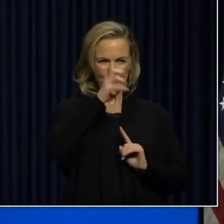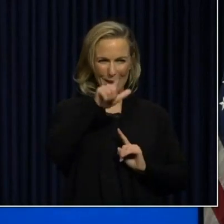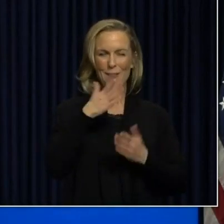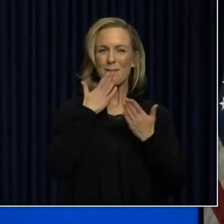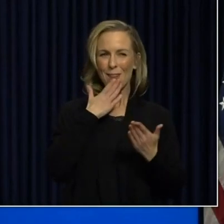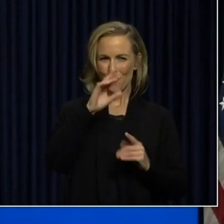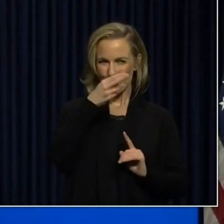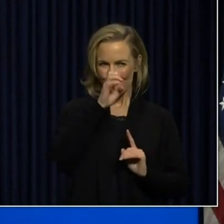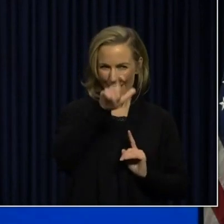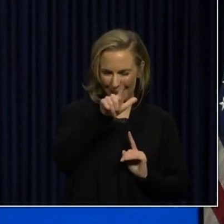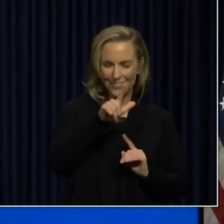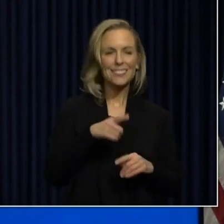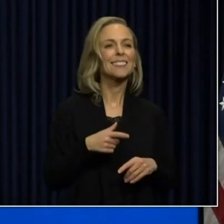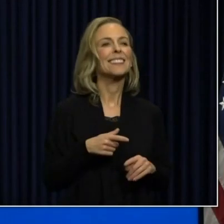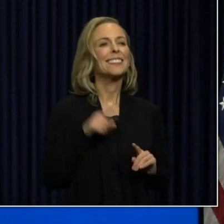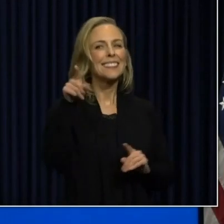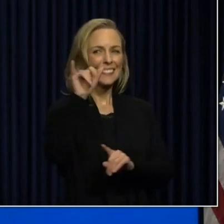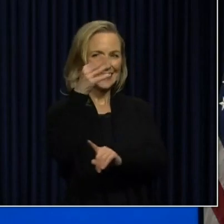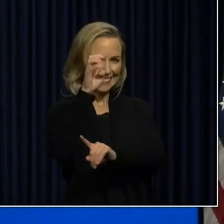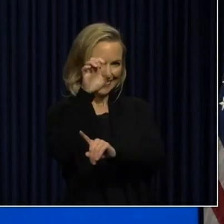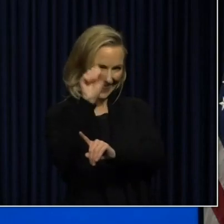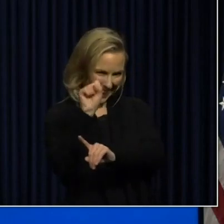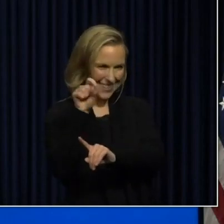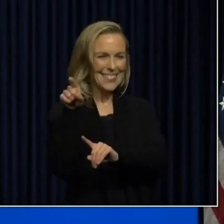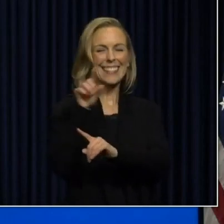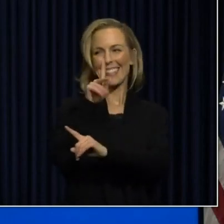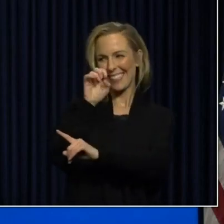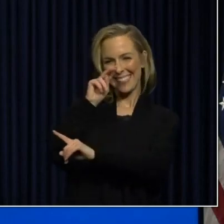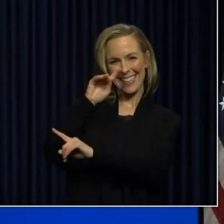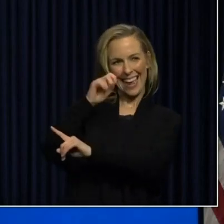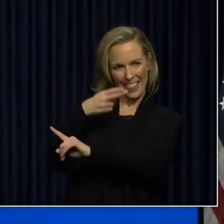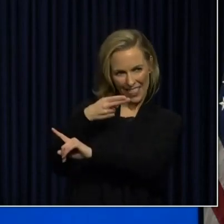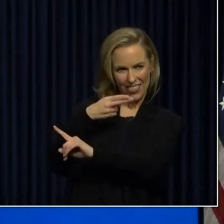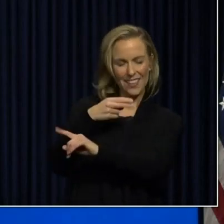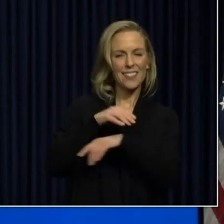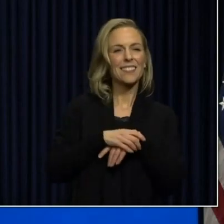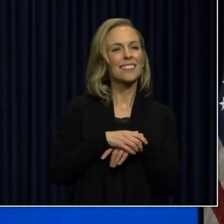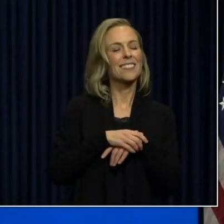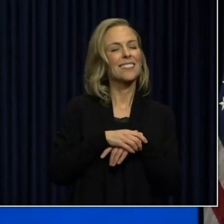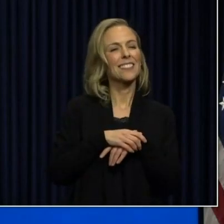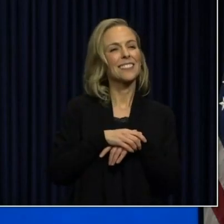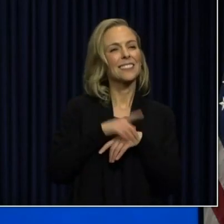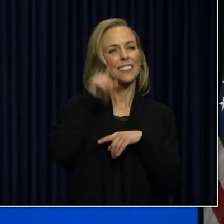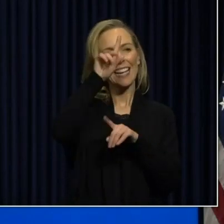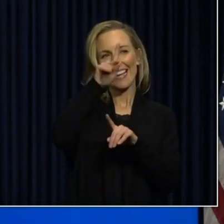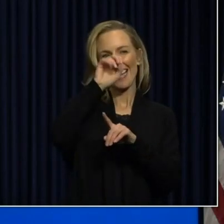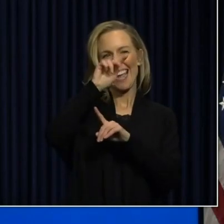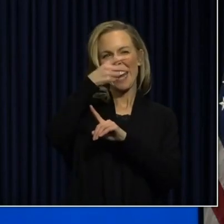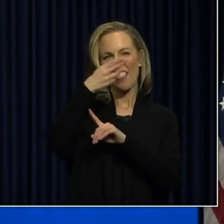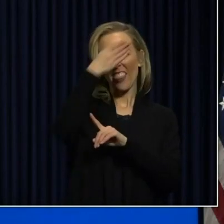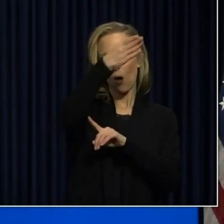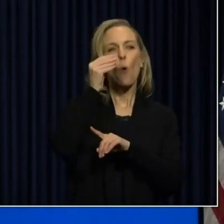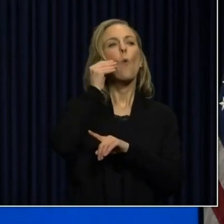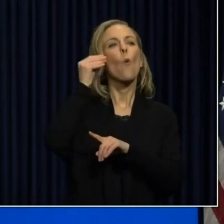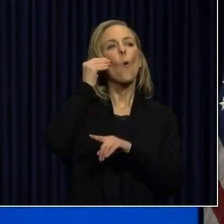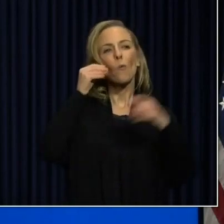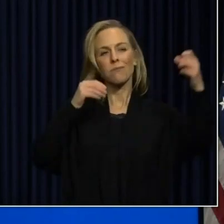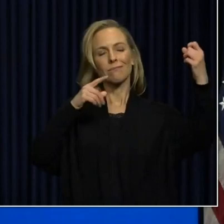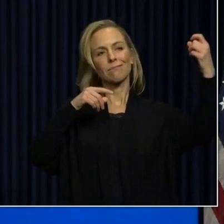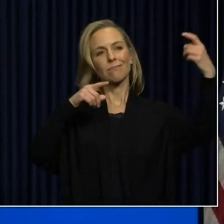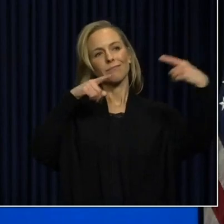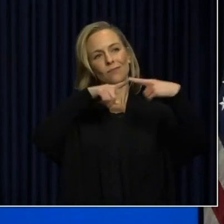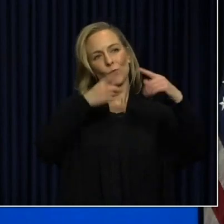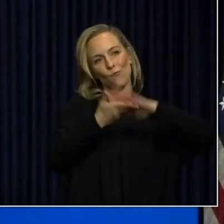Thank you, Rachel. By James and by Kenneth, who is at home, helping to run